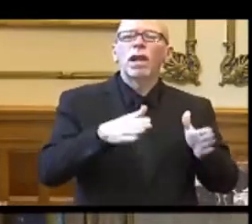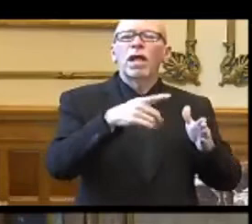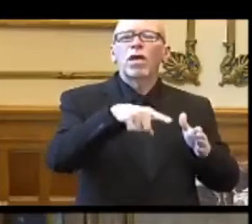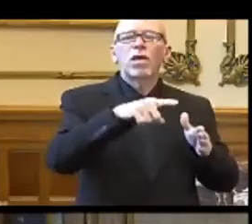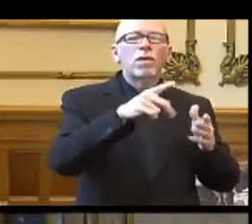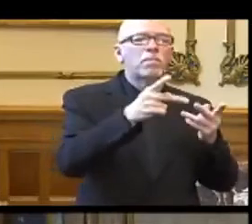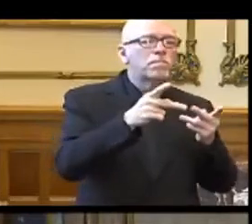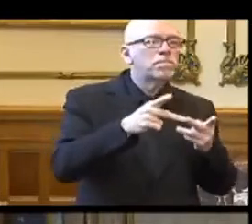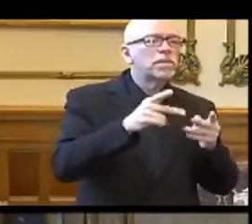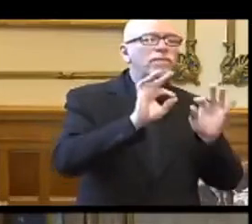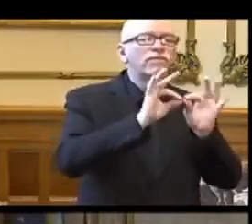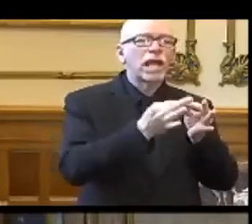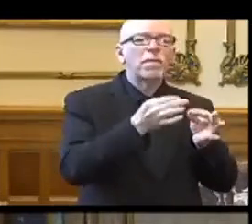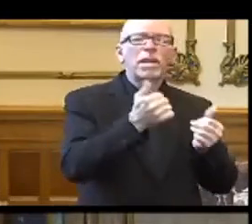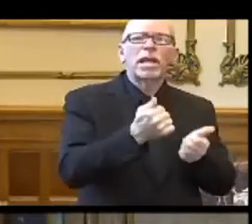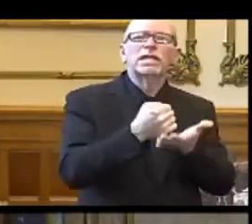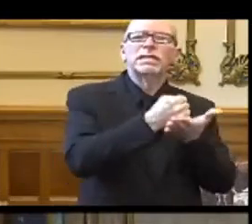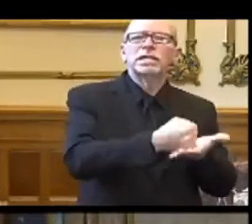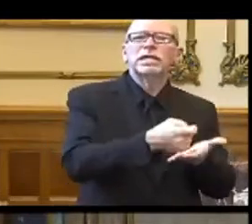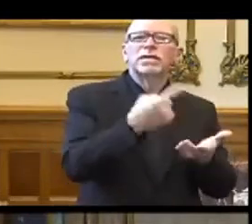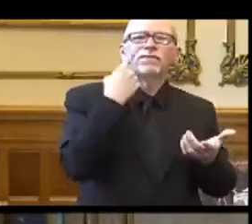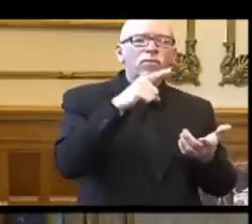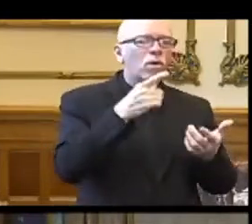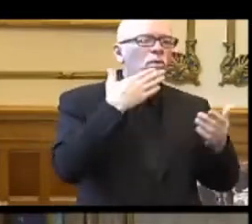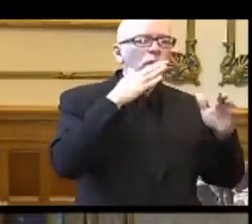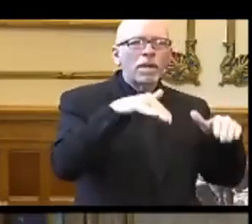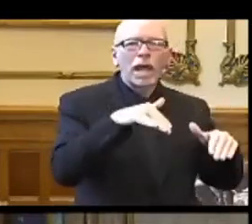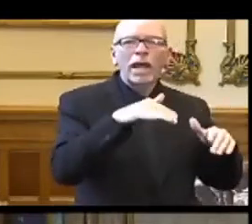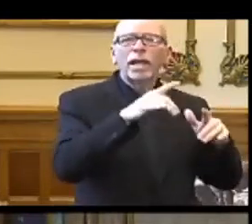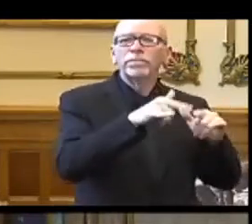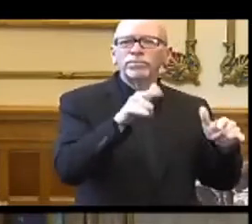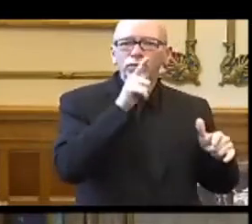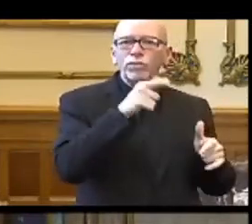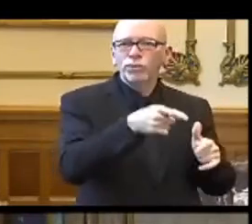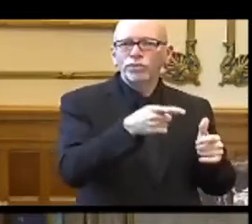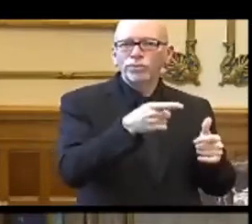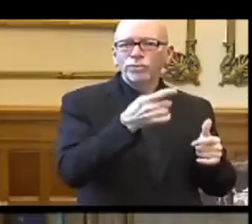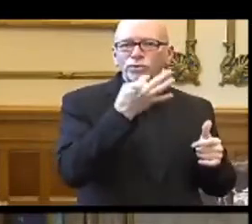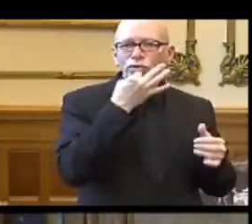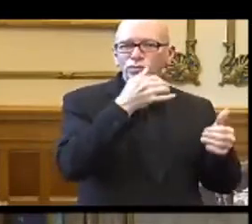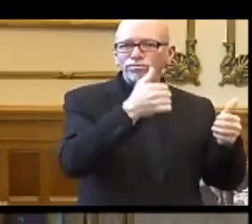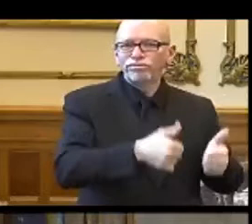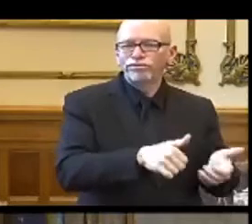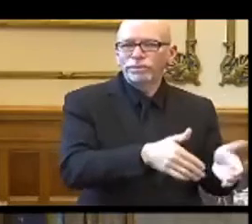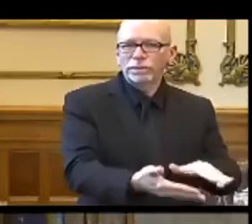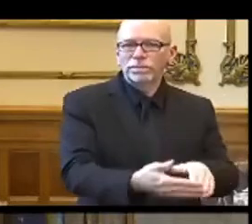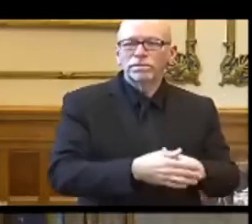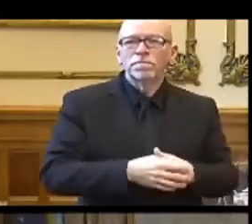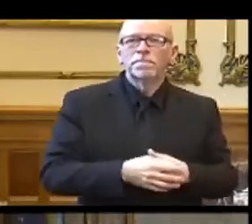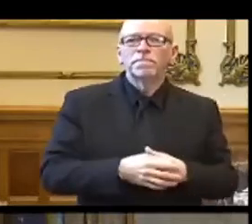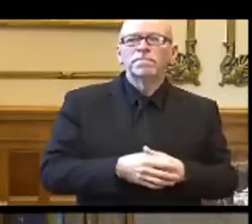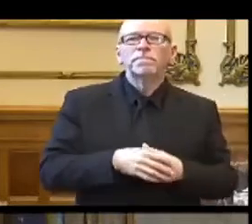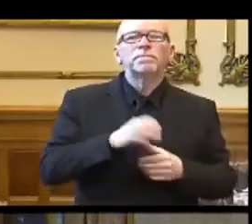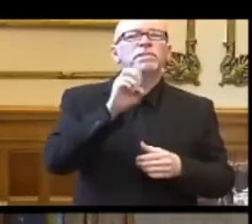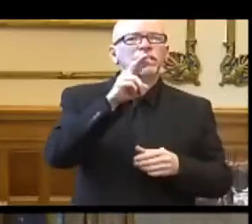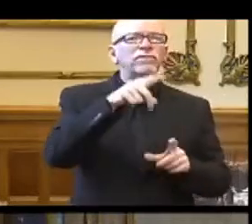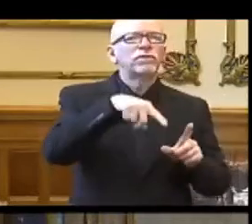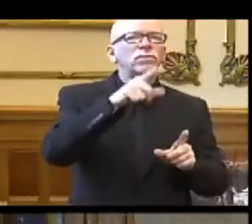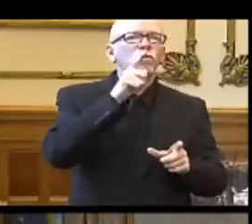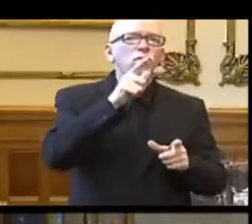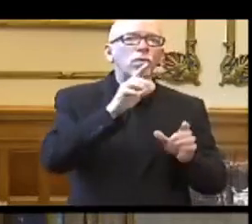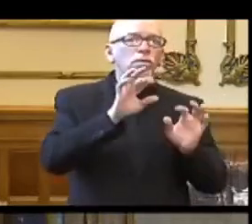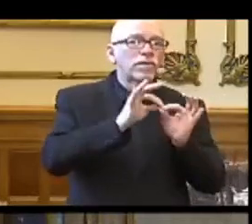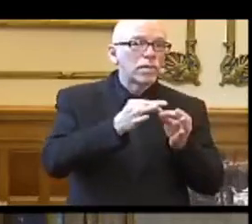families to be able to assist in the goodbye for individuals who are losing their loved ones. This applies even to loved ones that